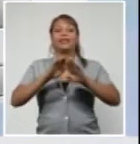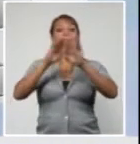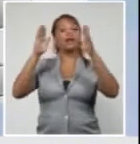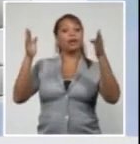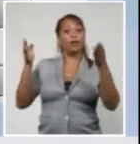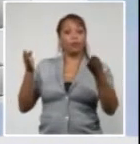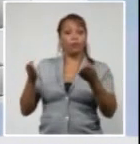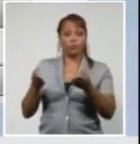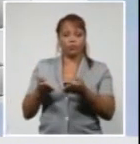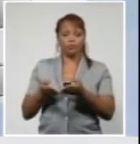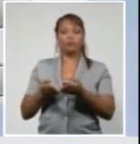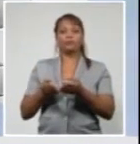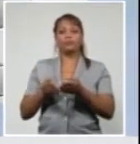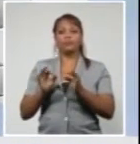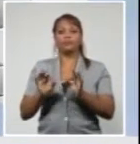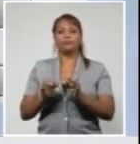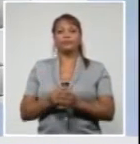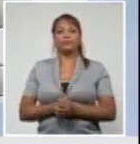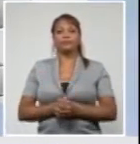Yesterday,